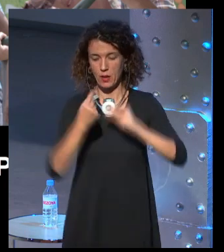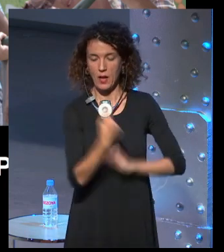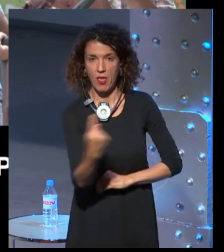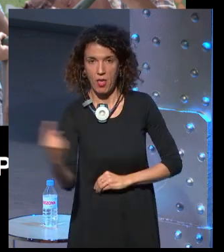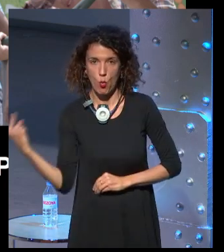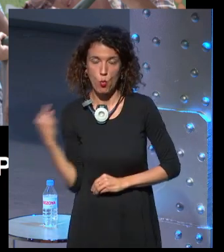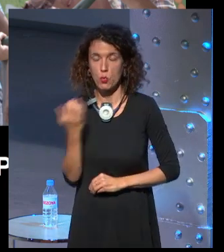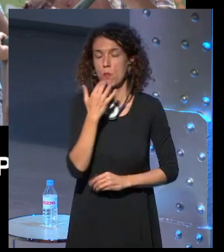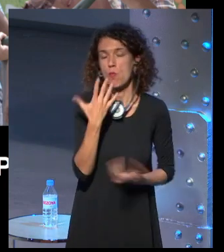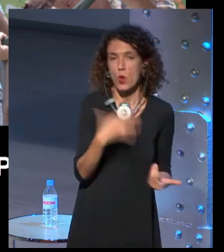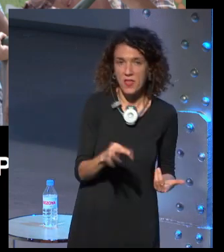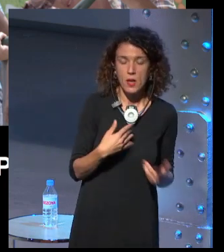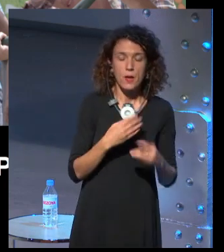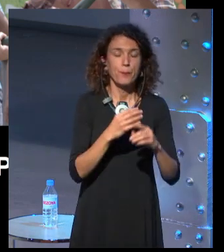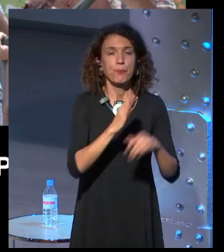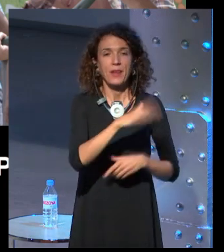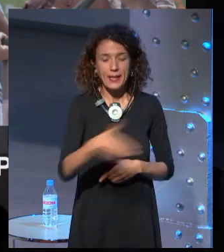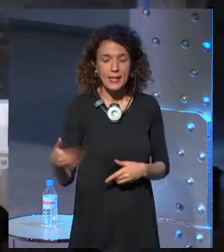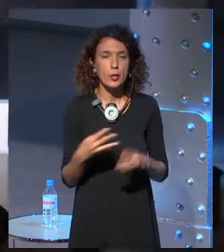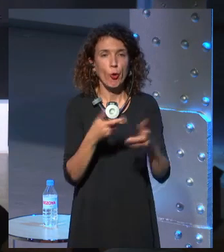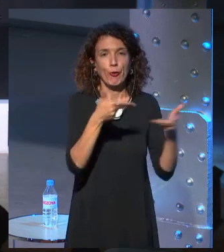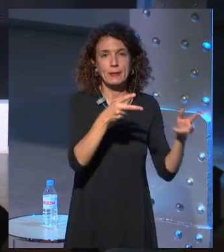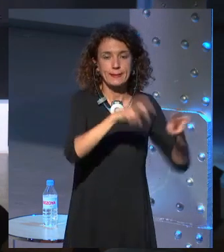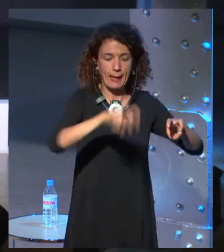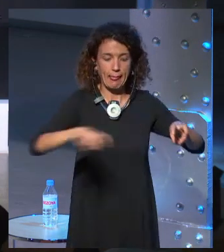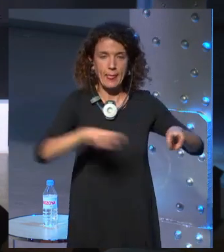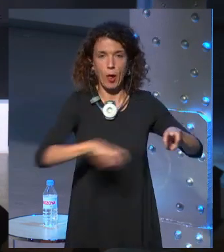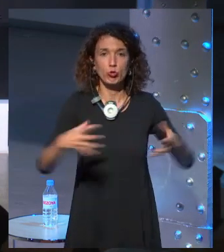rows, all learning the same thing.